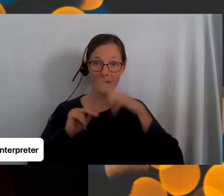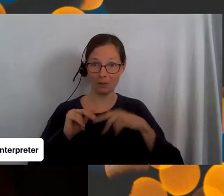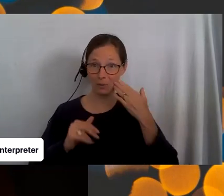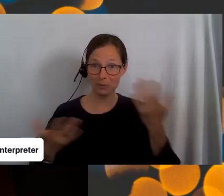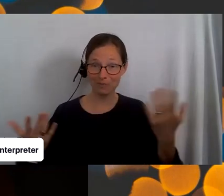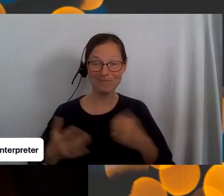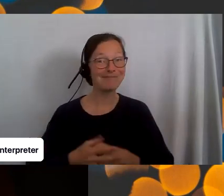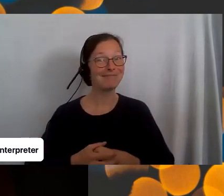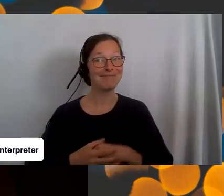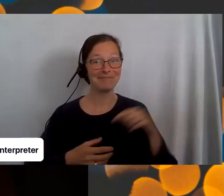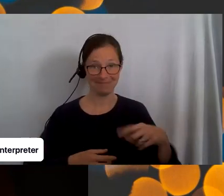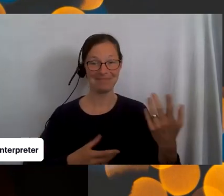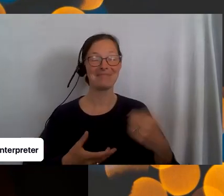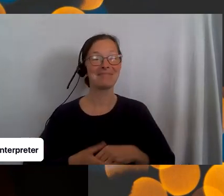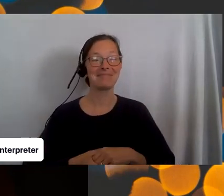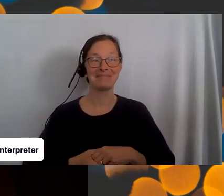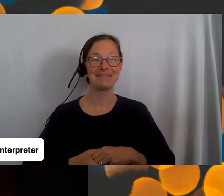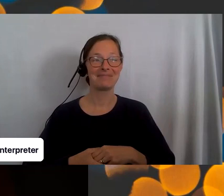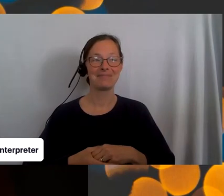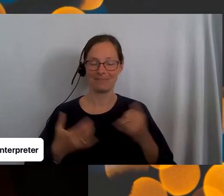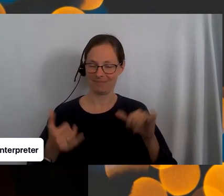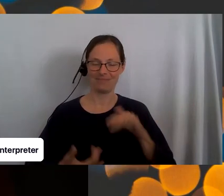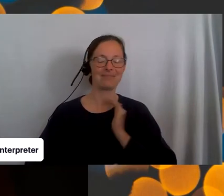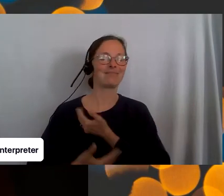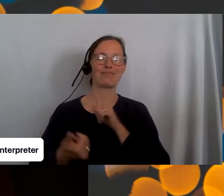know? This is just what we're here for.